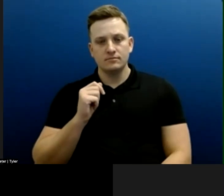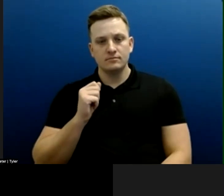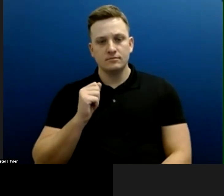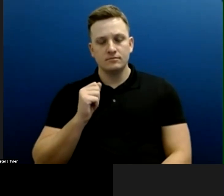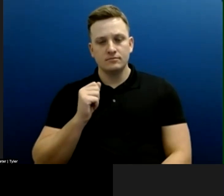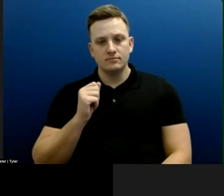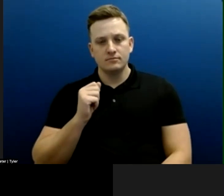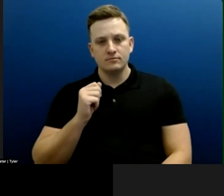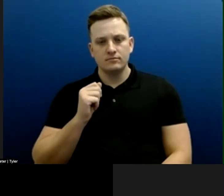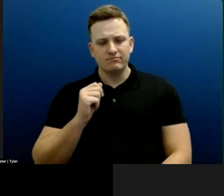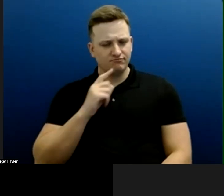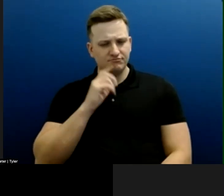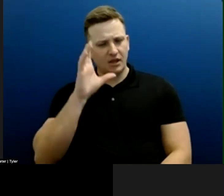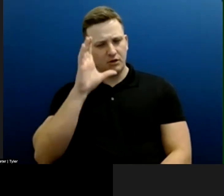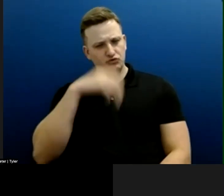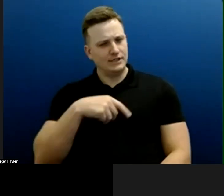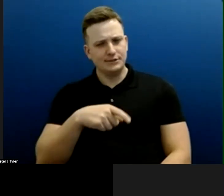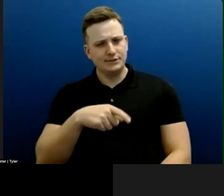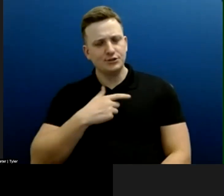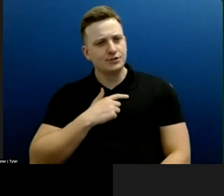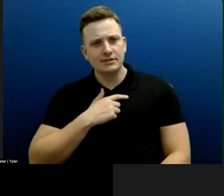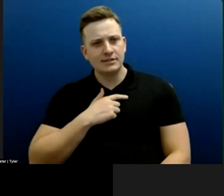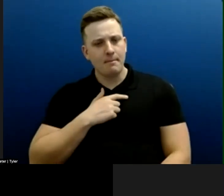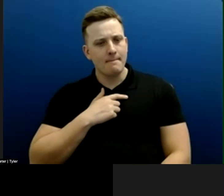This is very strange.